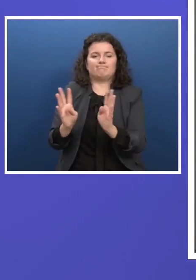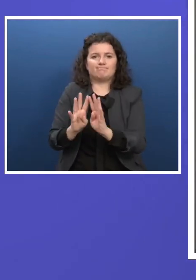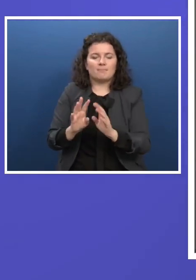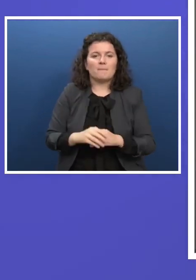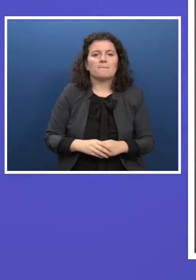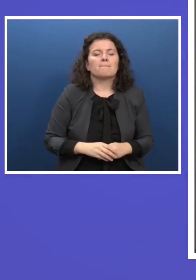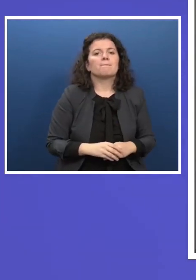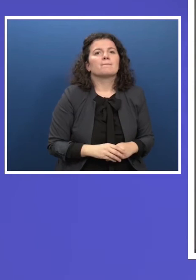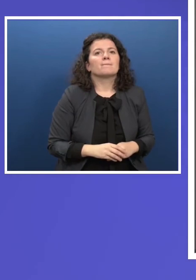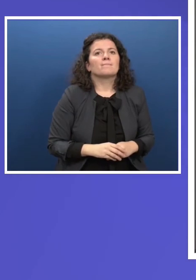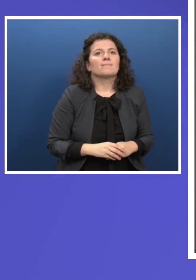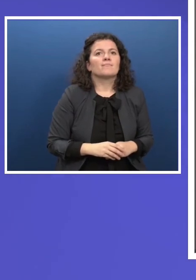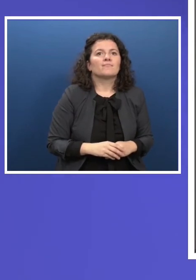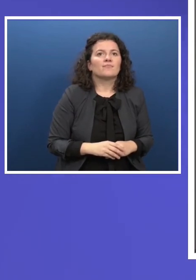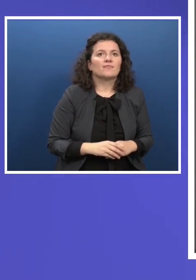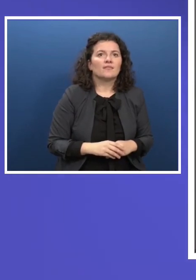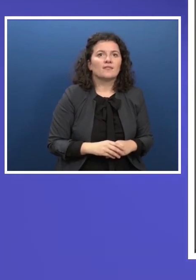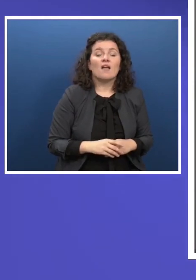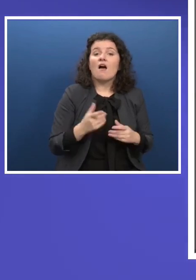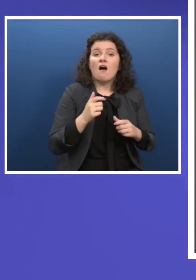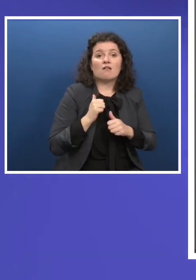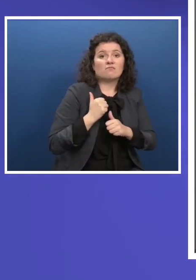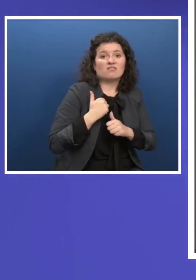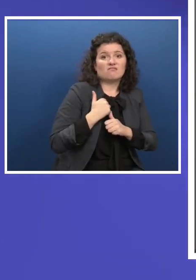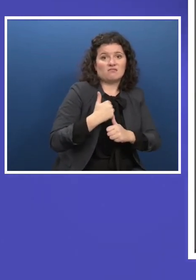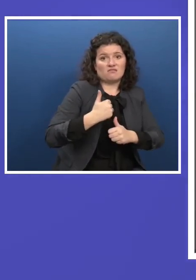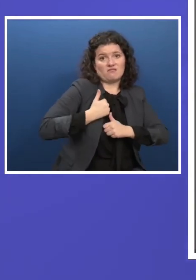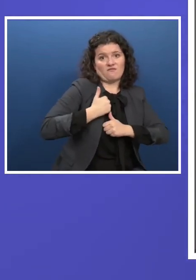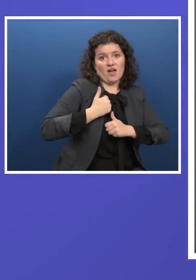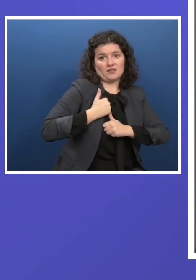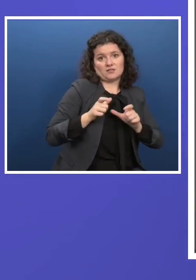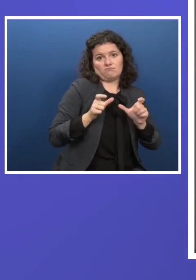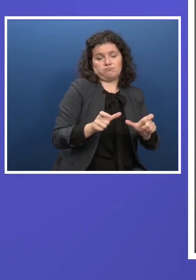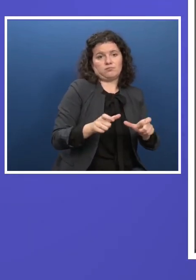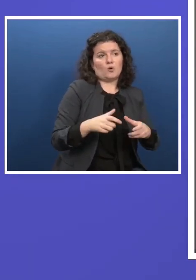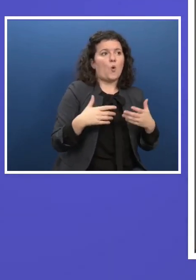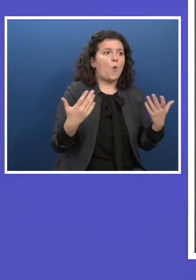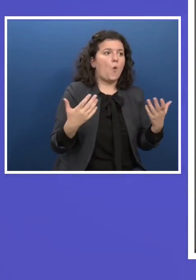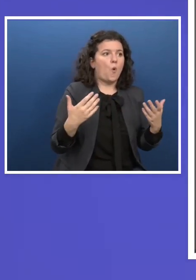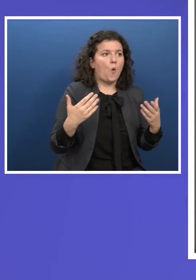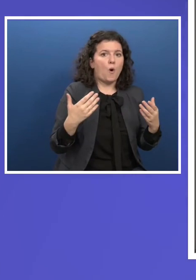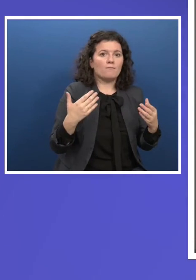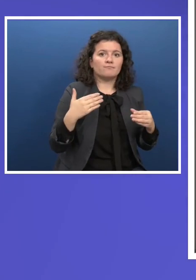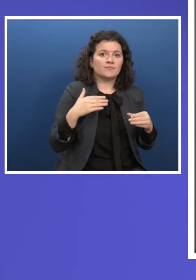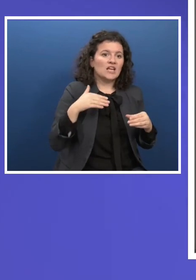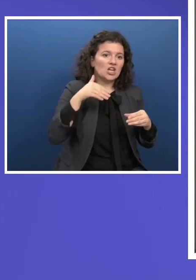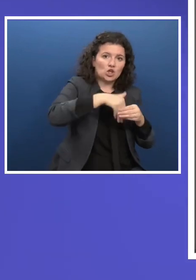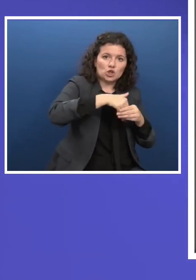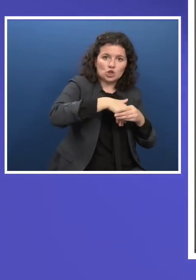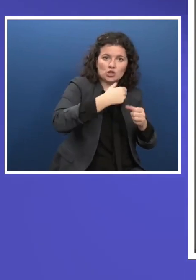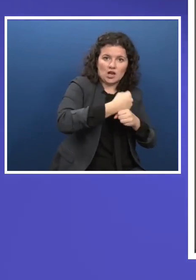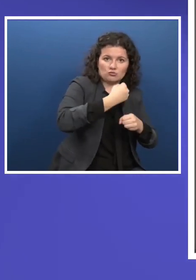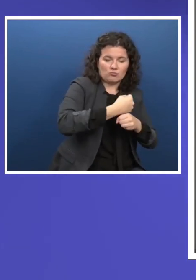deals with the defense sector or internal Ministry of Internal Affairs, for example, there is quite